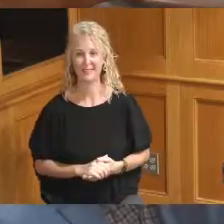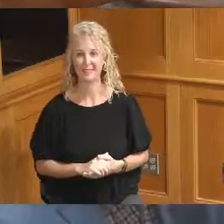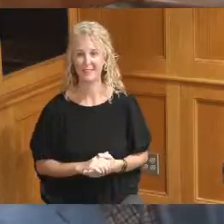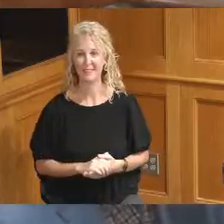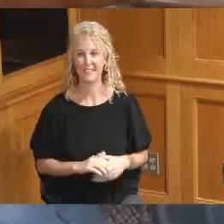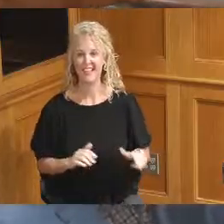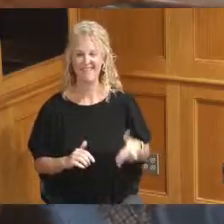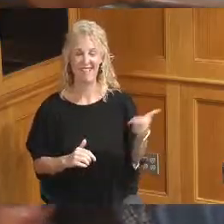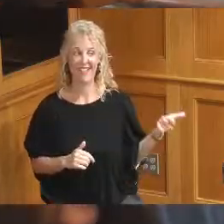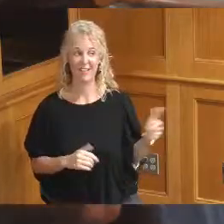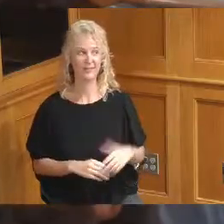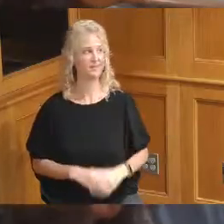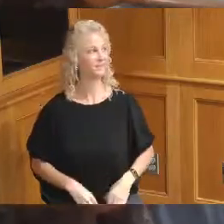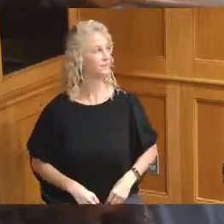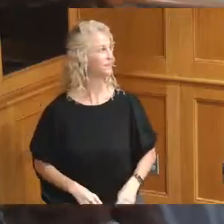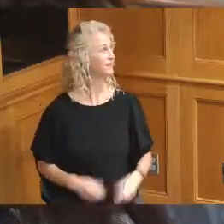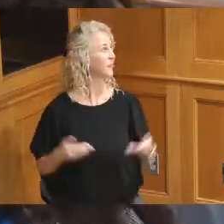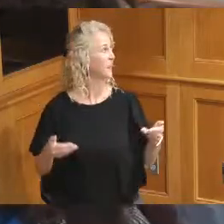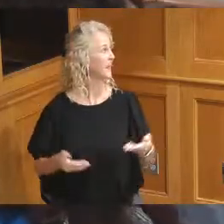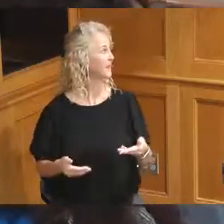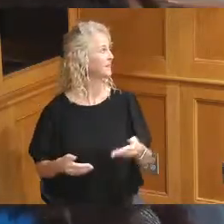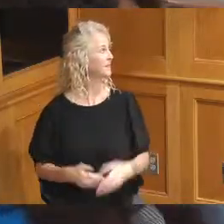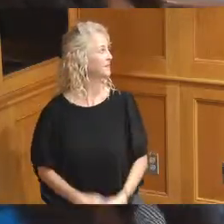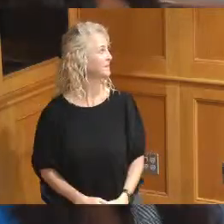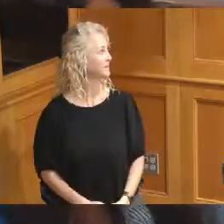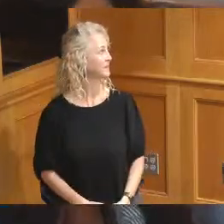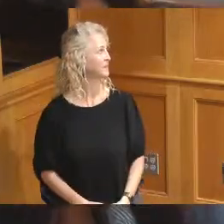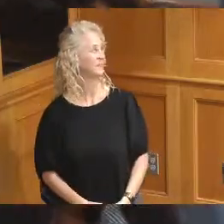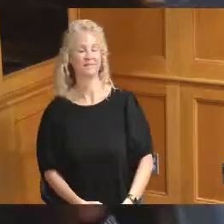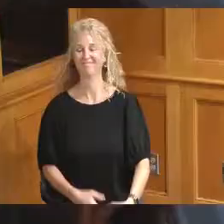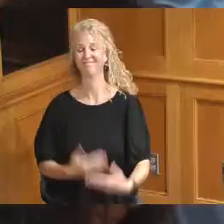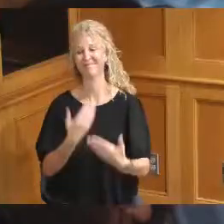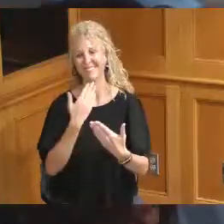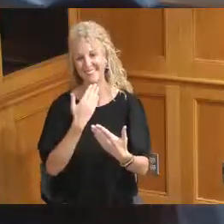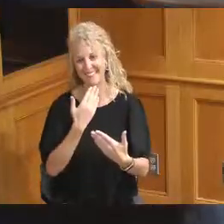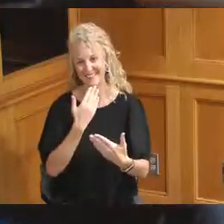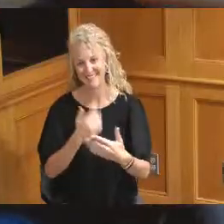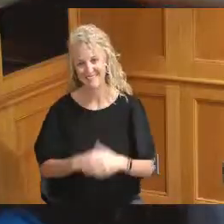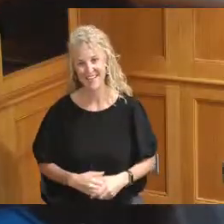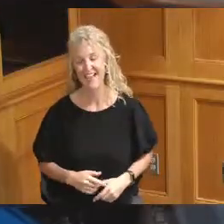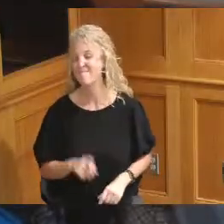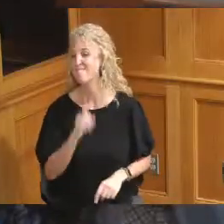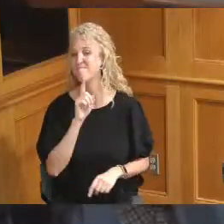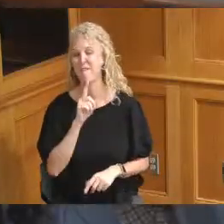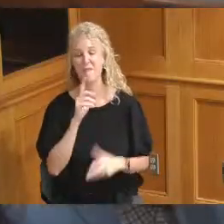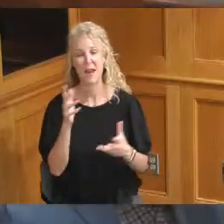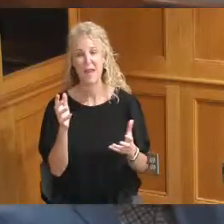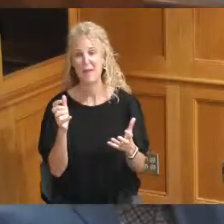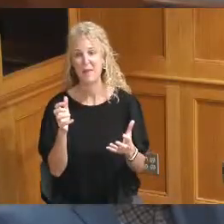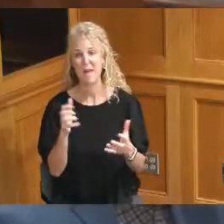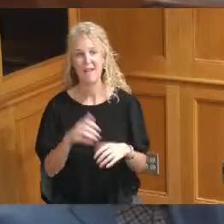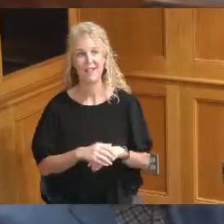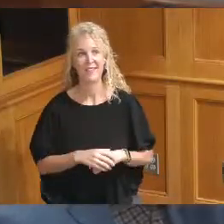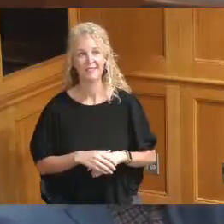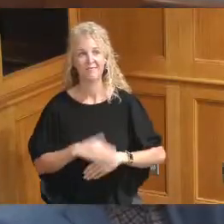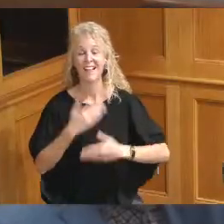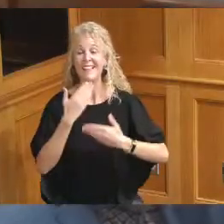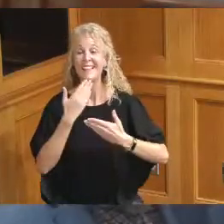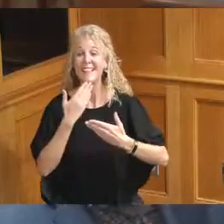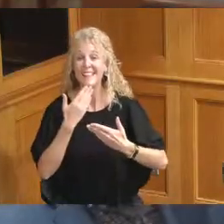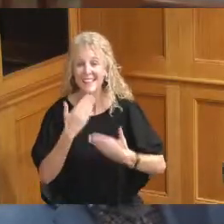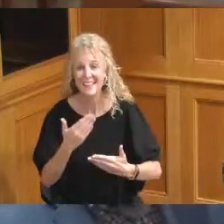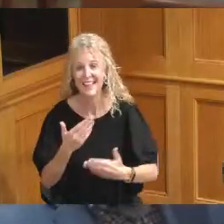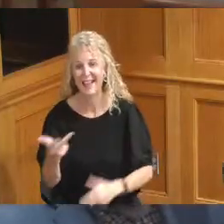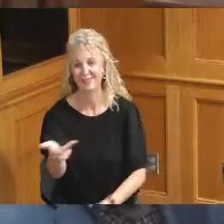her speak. Okay, great. Welcome. Welcome. Hello, thank you for having me. I just really want to take the time to thank the Commissioner's Office